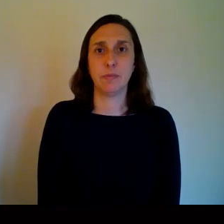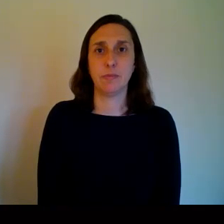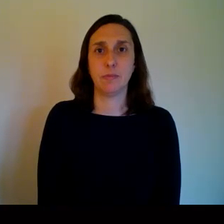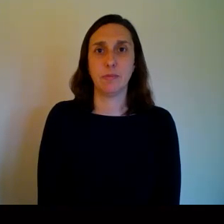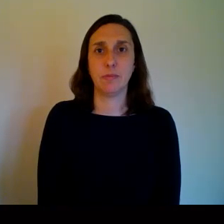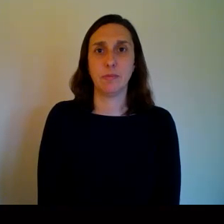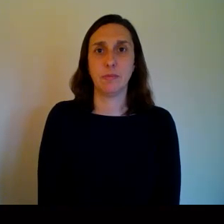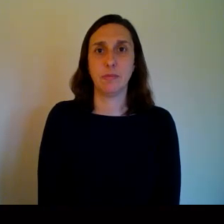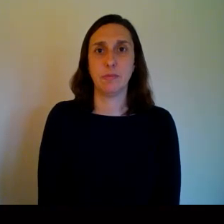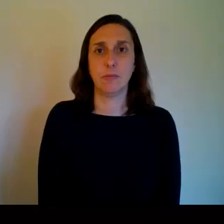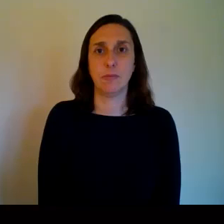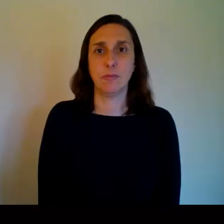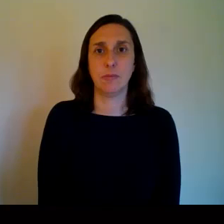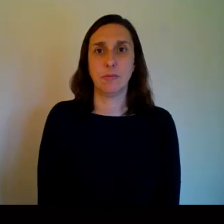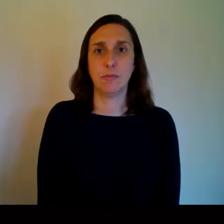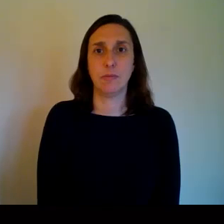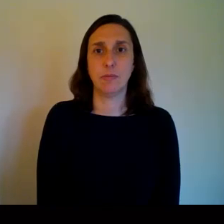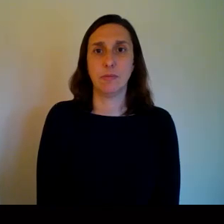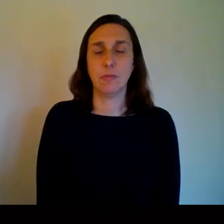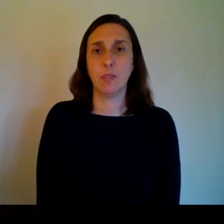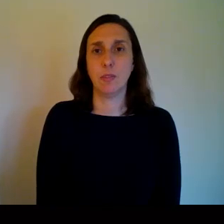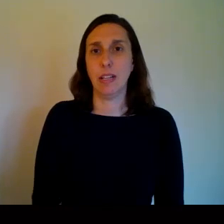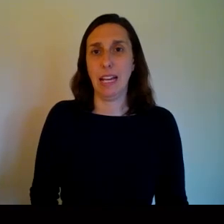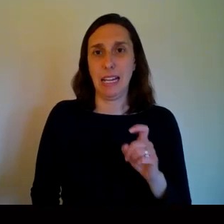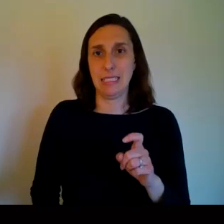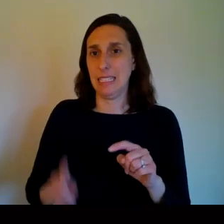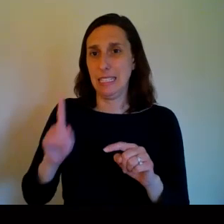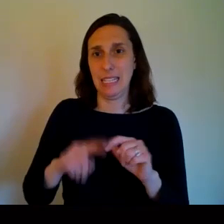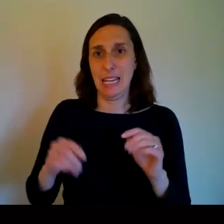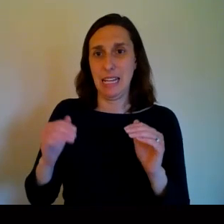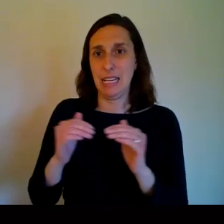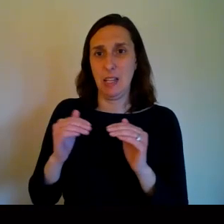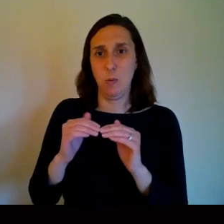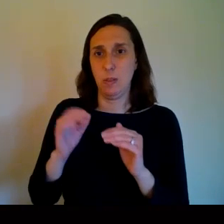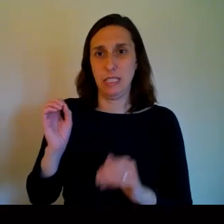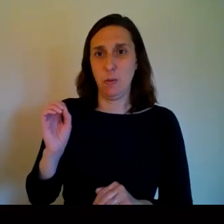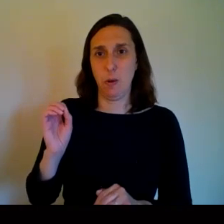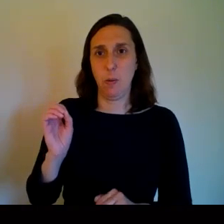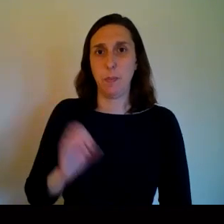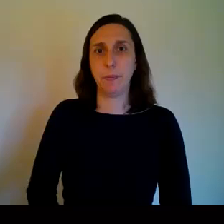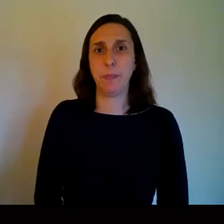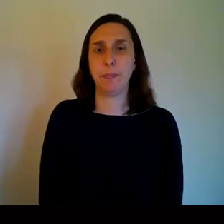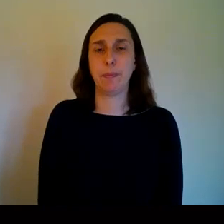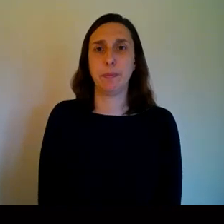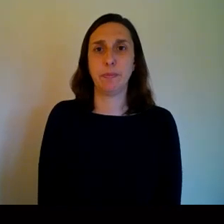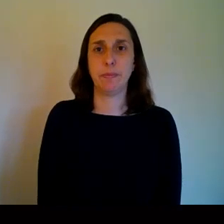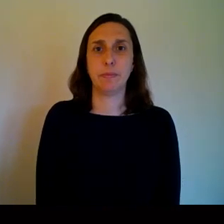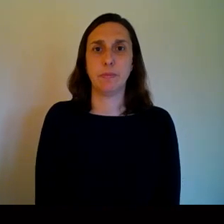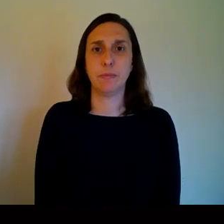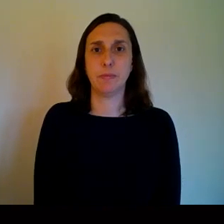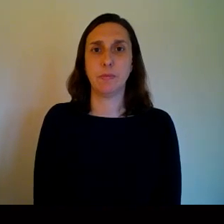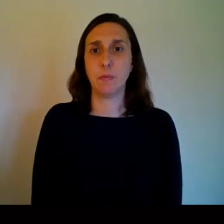where x can't equal 0. Sorry, I ran right onto the edge of the blackboard there. But the range of this